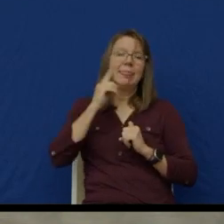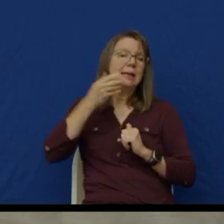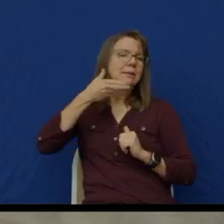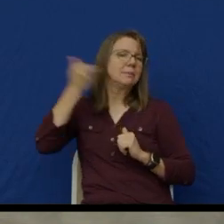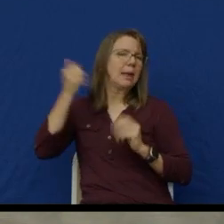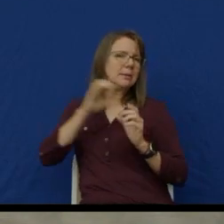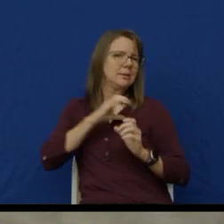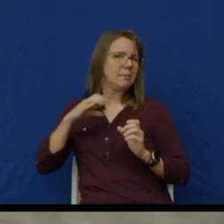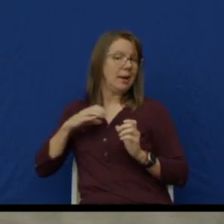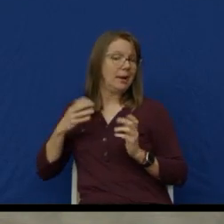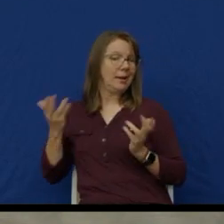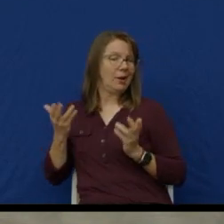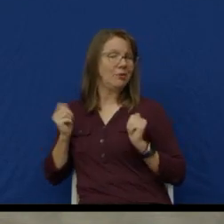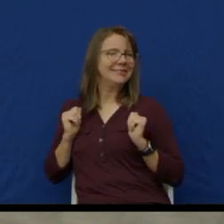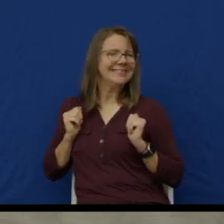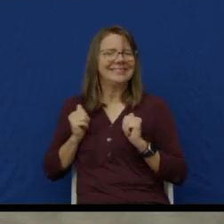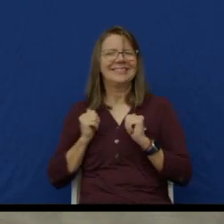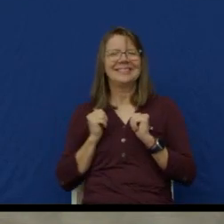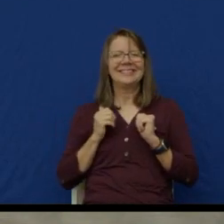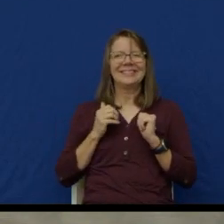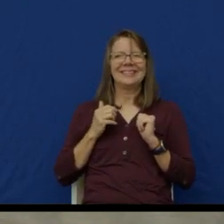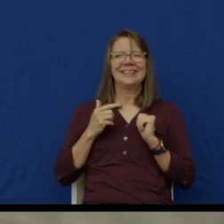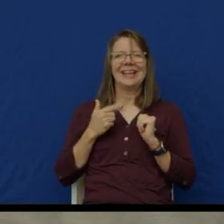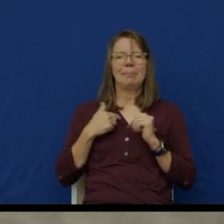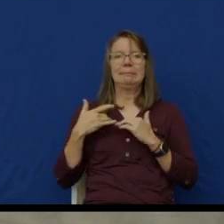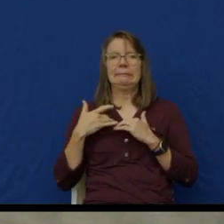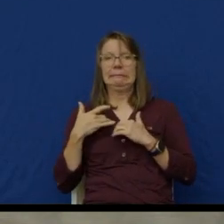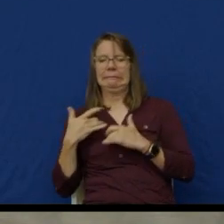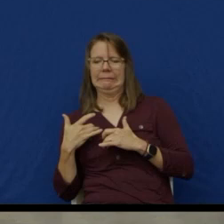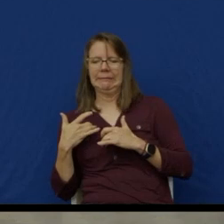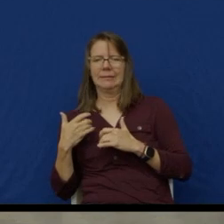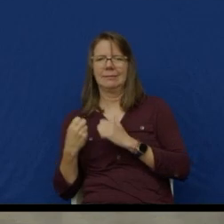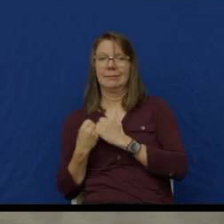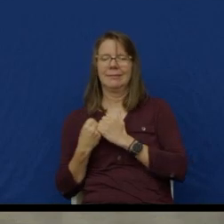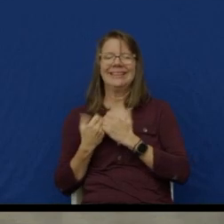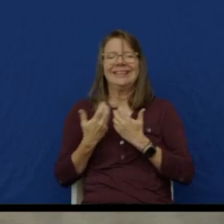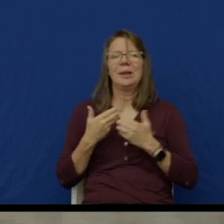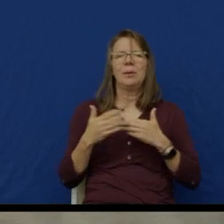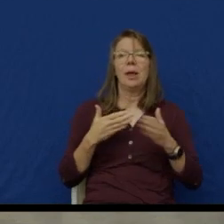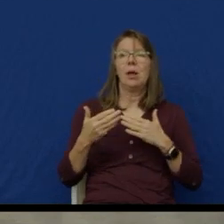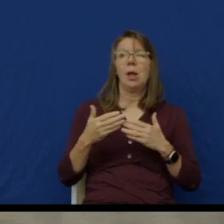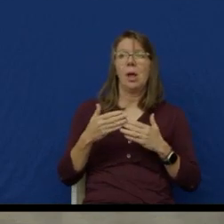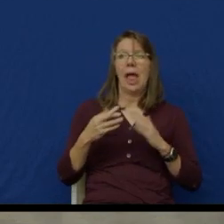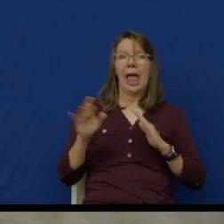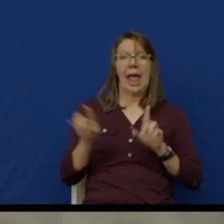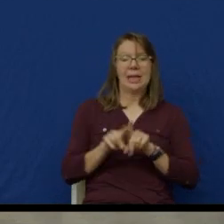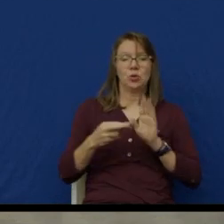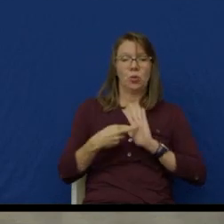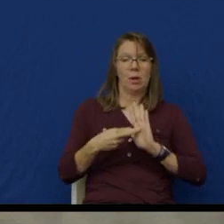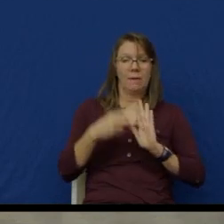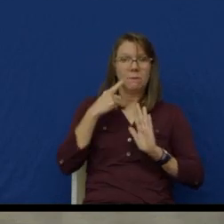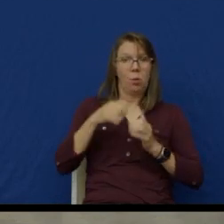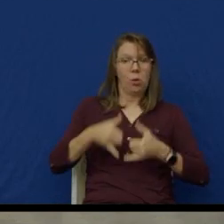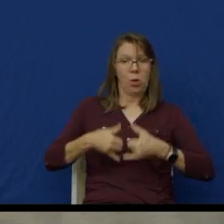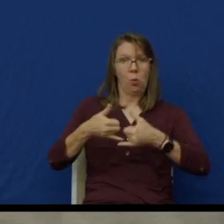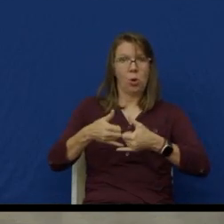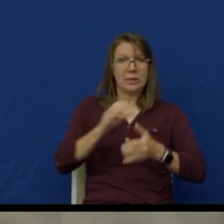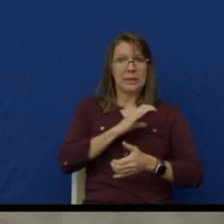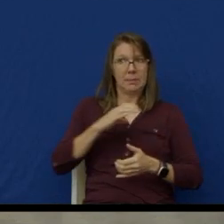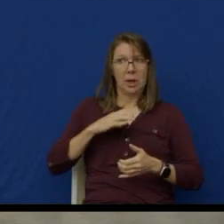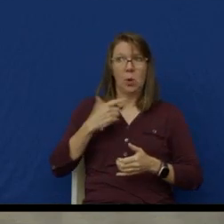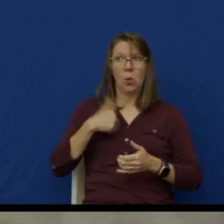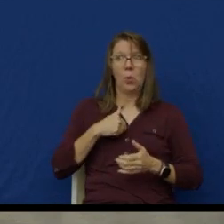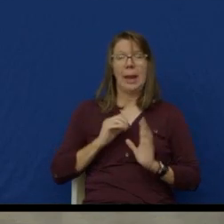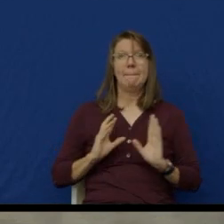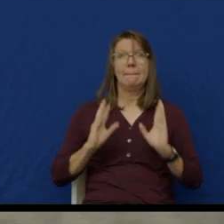such a positive experience. And on behalf of the awards committee, I would like to share that the committee met on